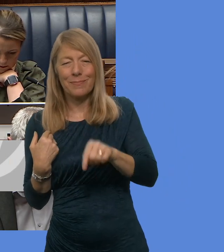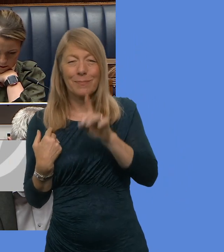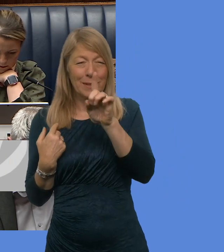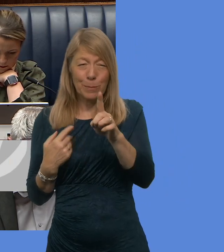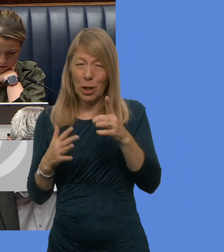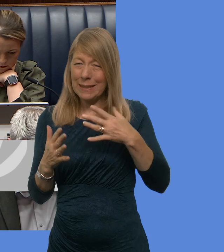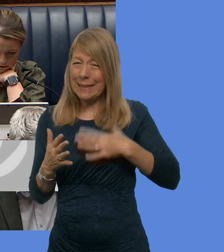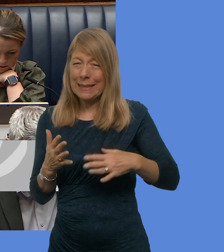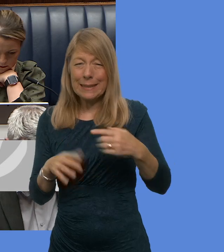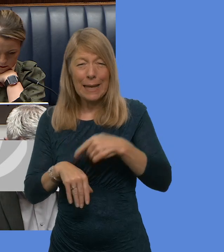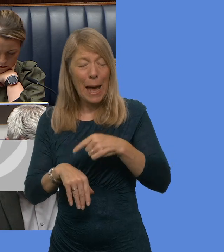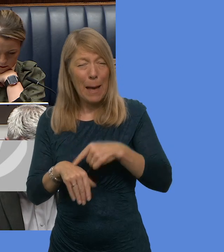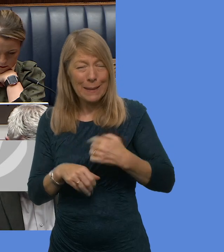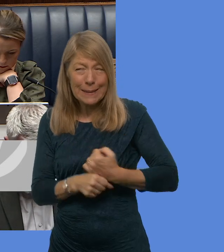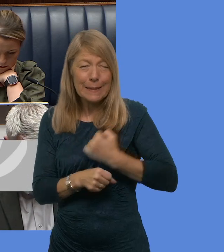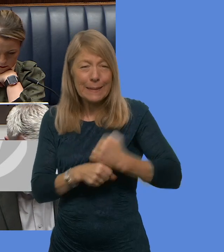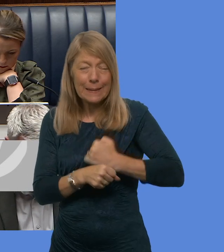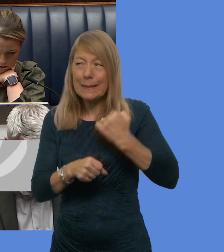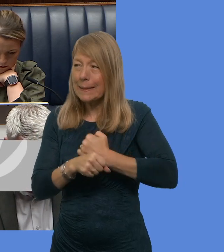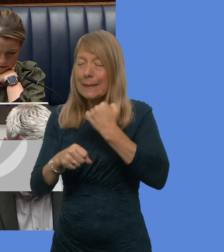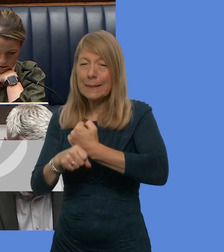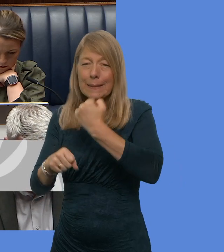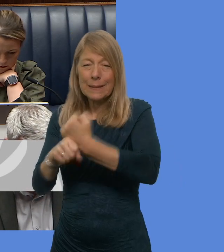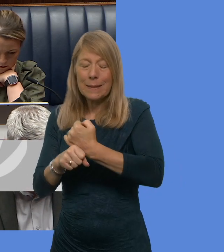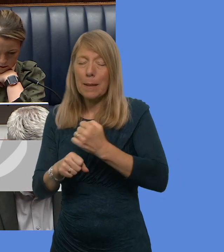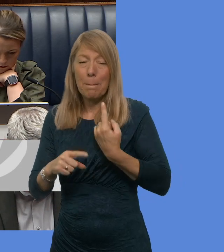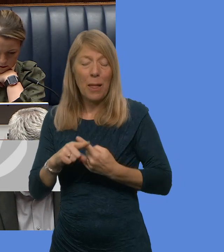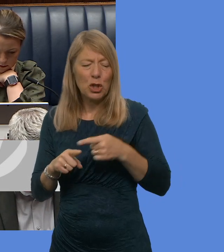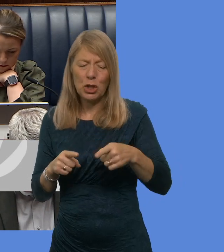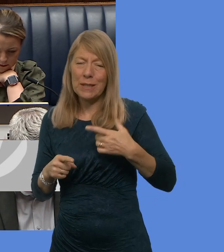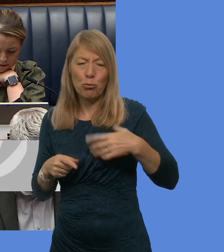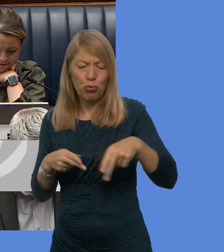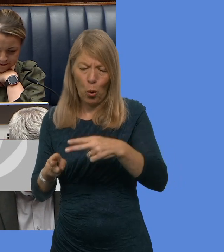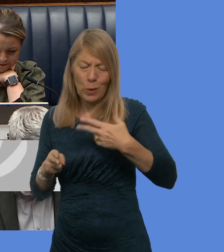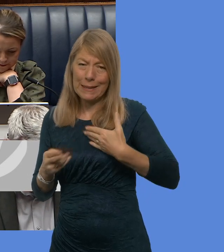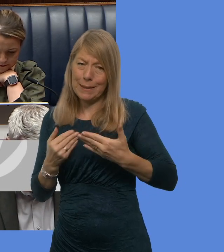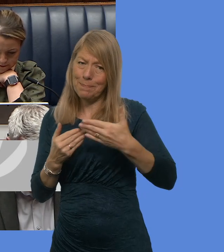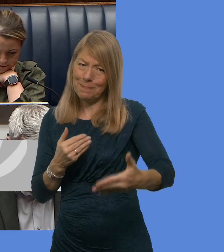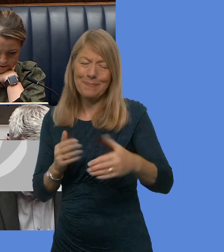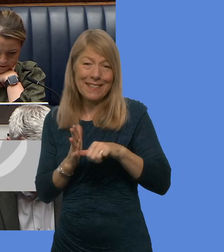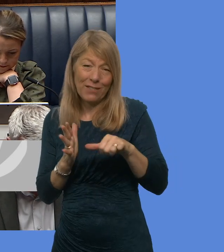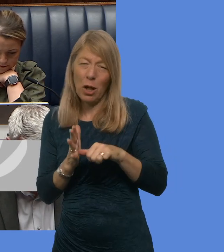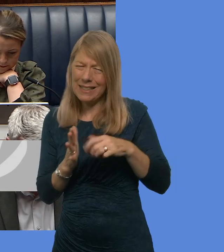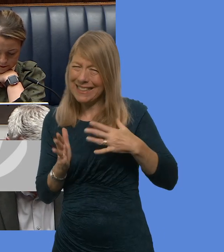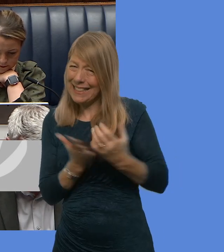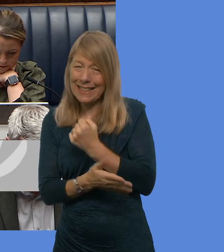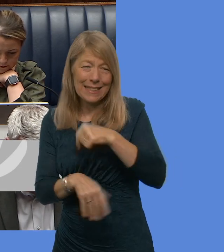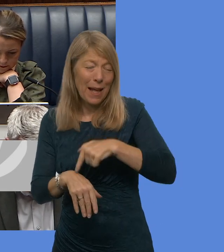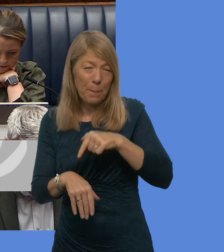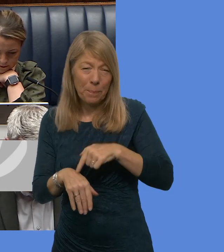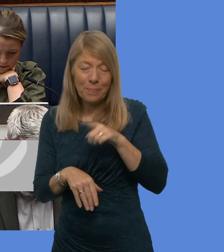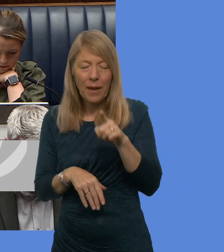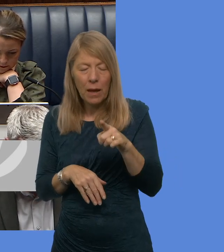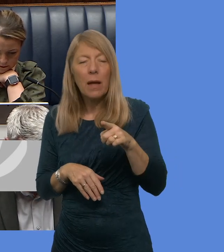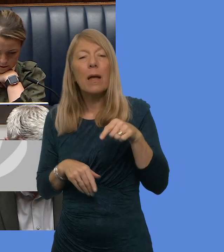to deliver the permanent and cost-effective solutions. Regarding the A2 Shore Road, a temporary design solution has been developed to